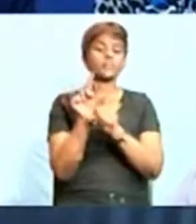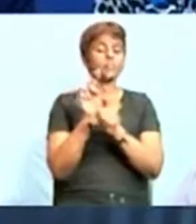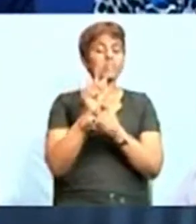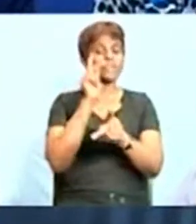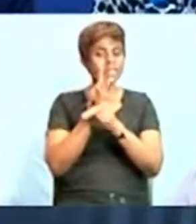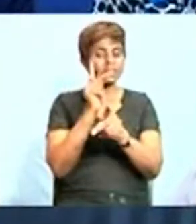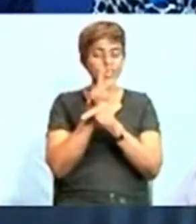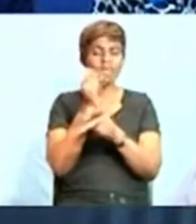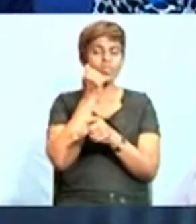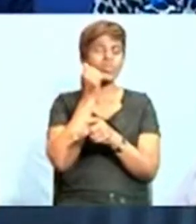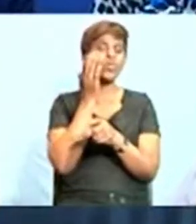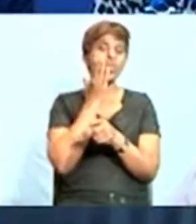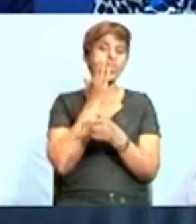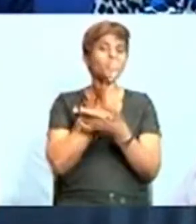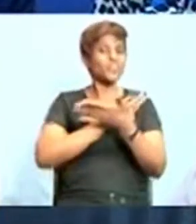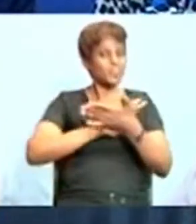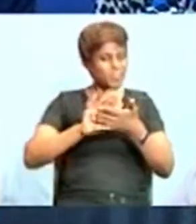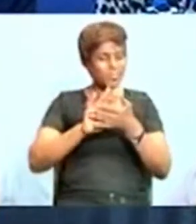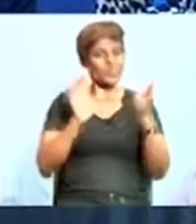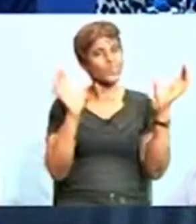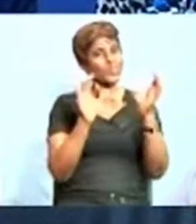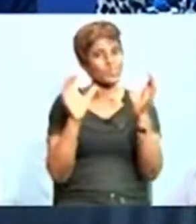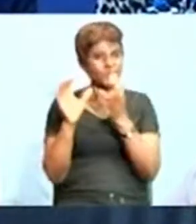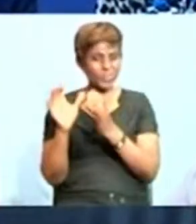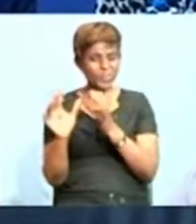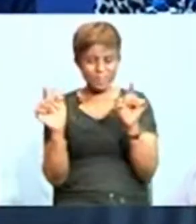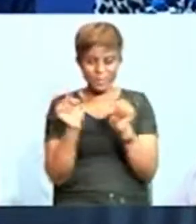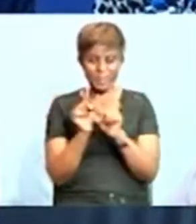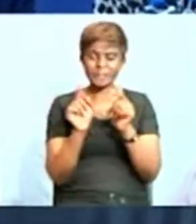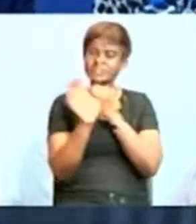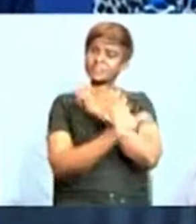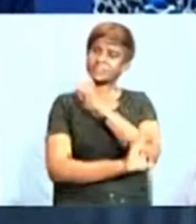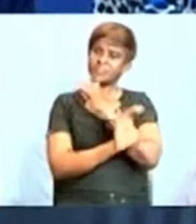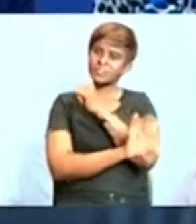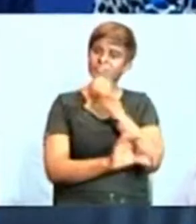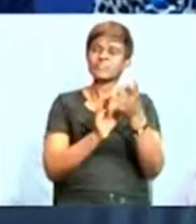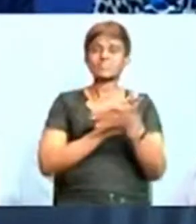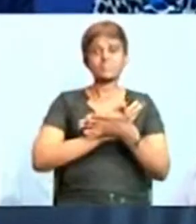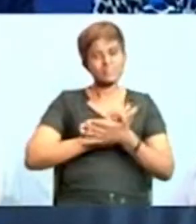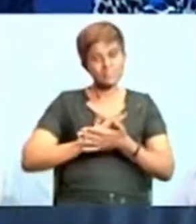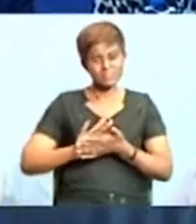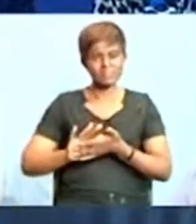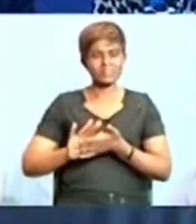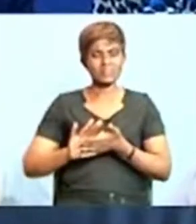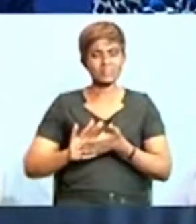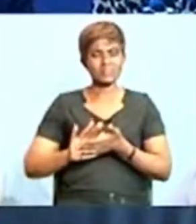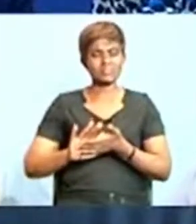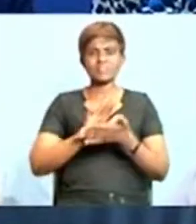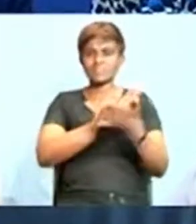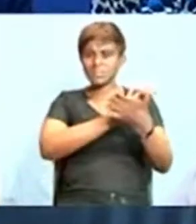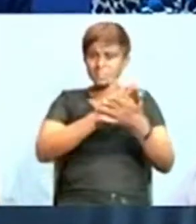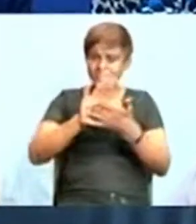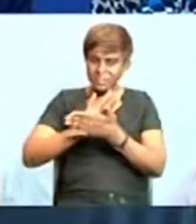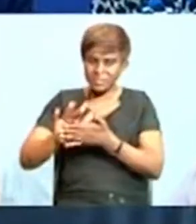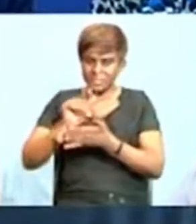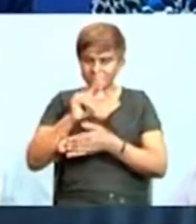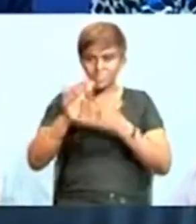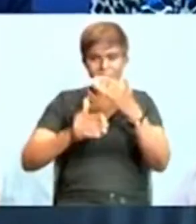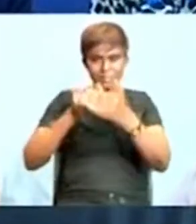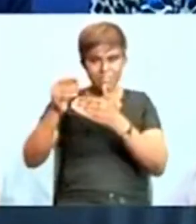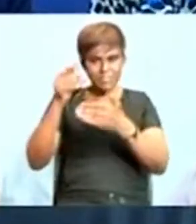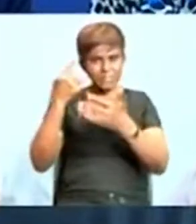keep our homes, communities, and the country clean, as cleanliness is next